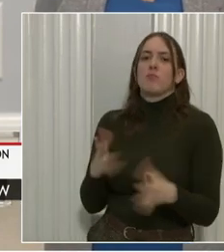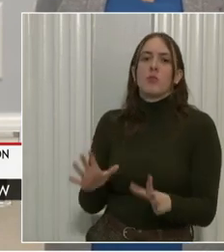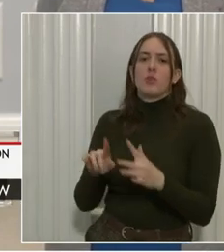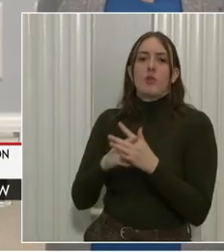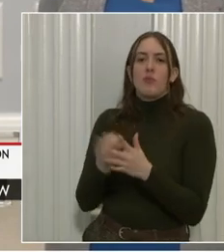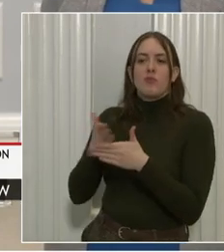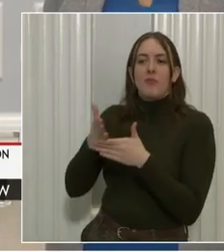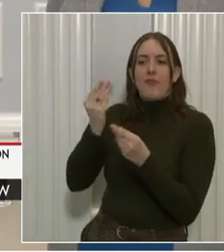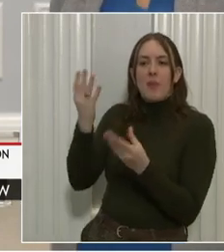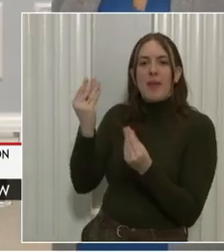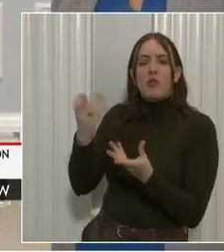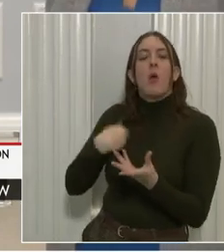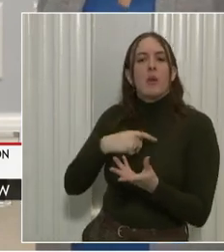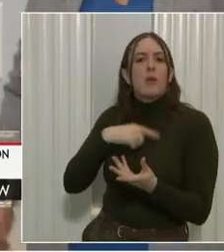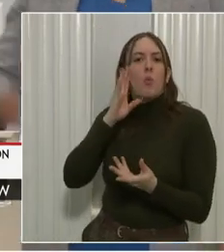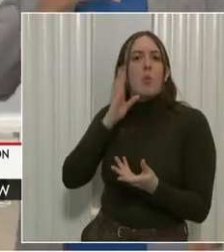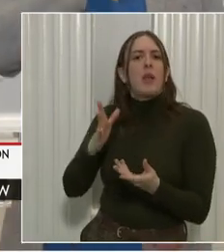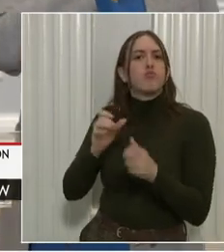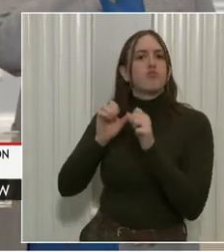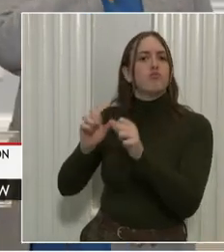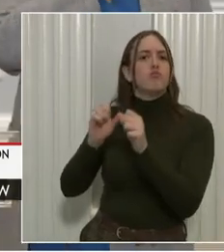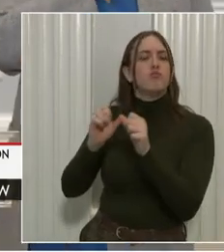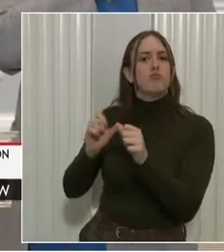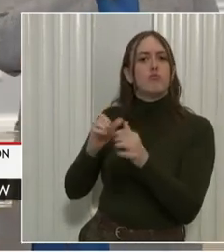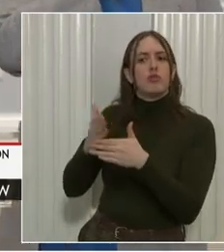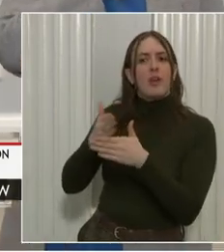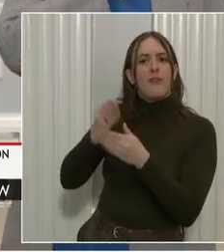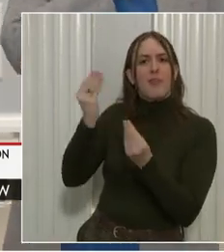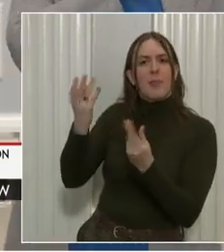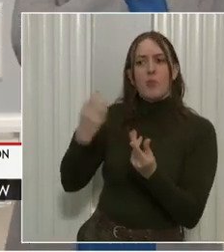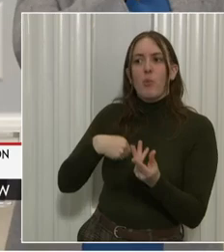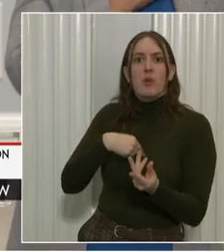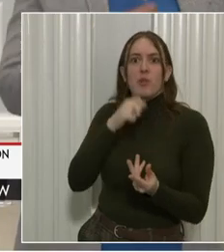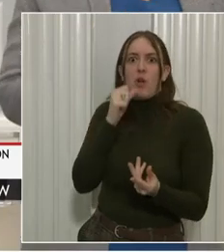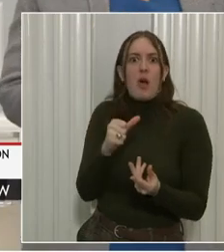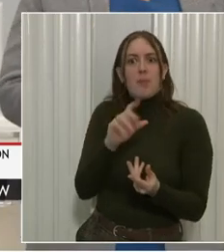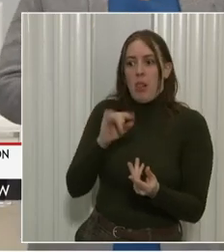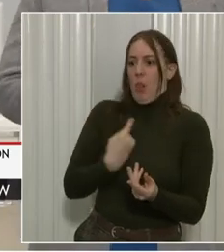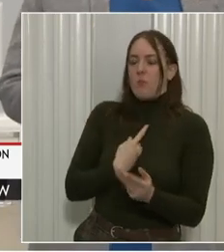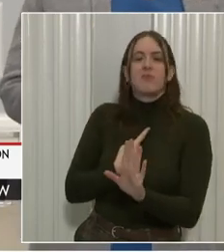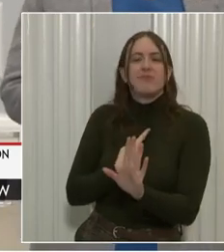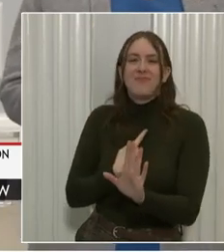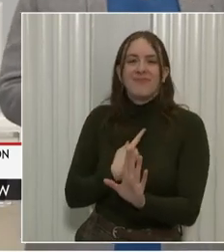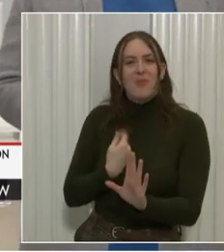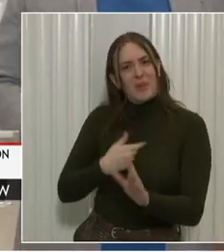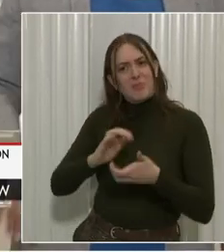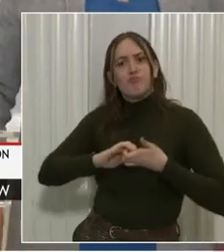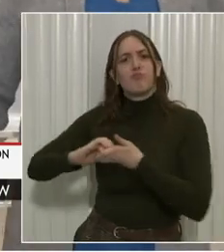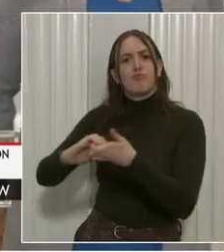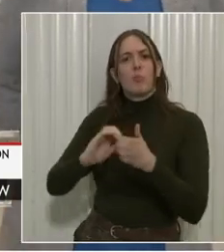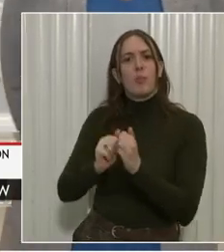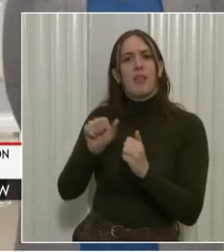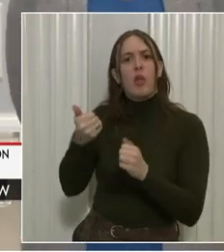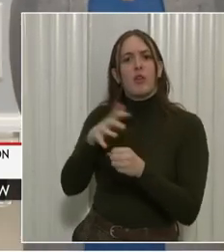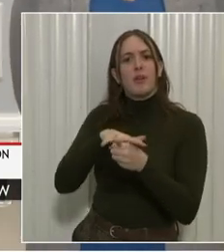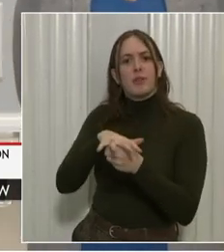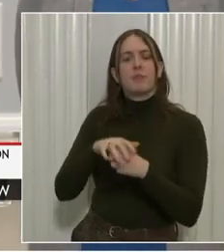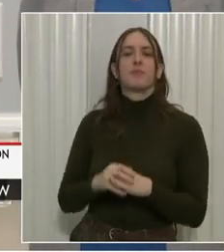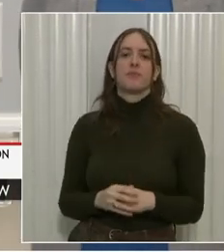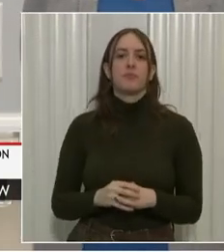lot of information. So we absolutely don't do this in a vacuum. Last question for me. This woman